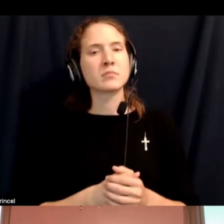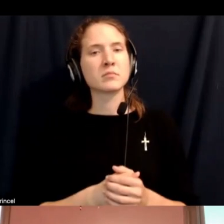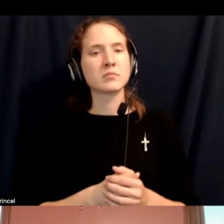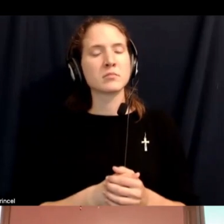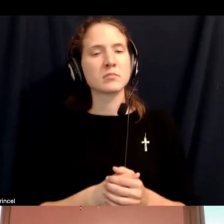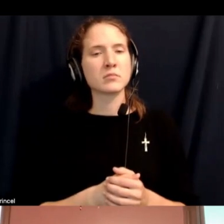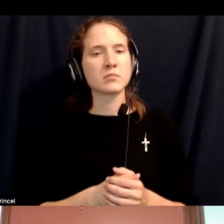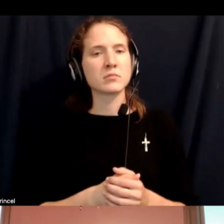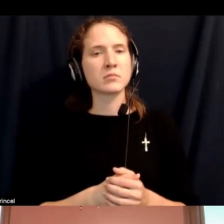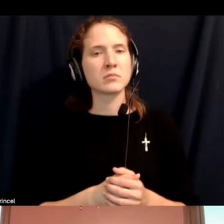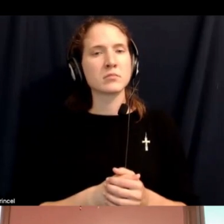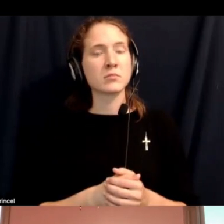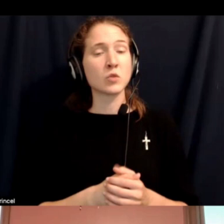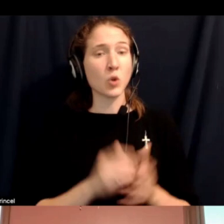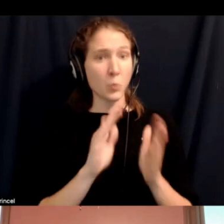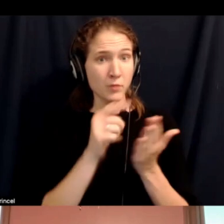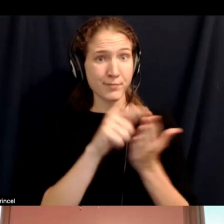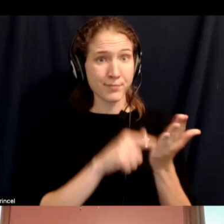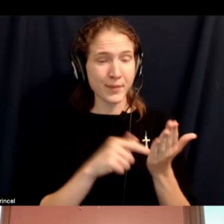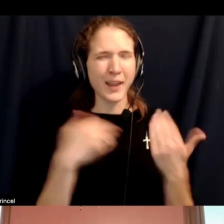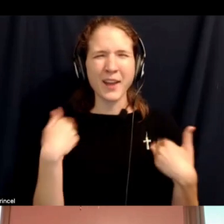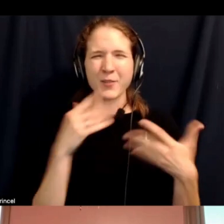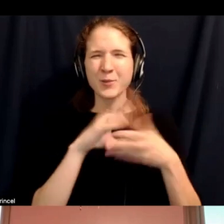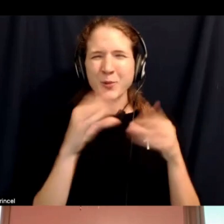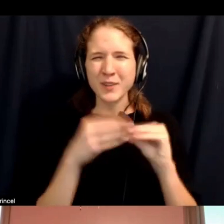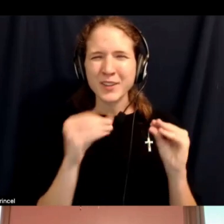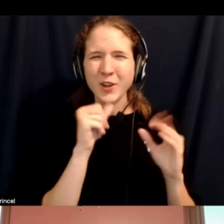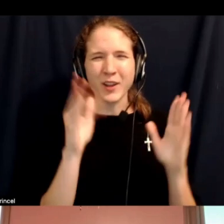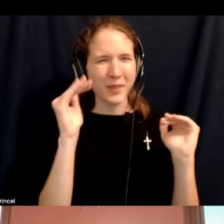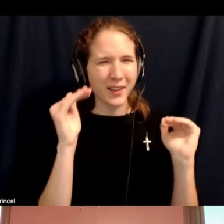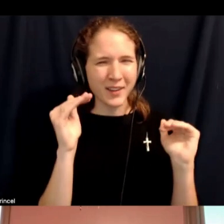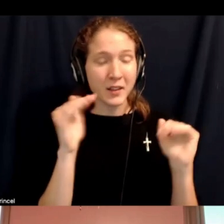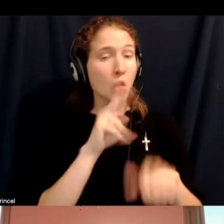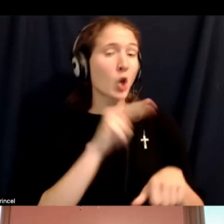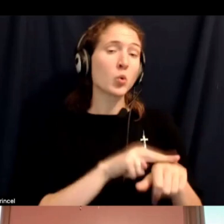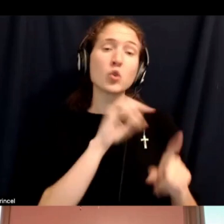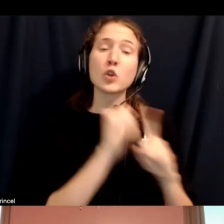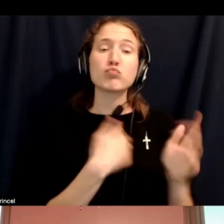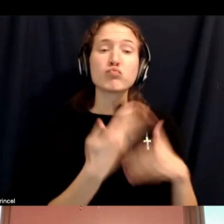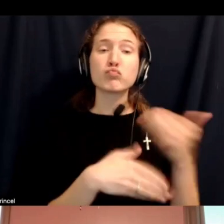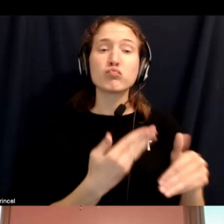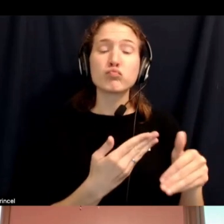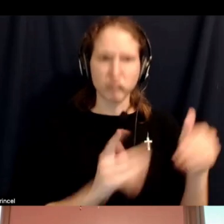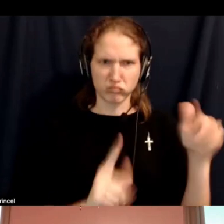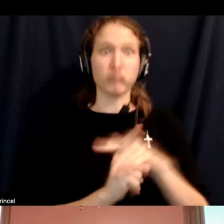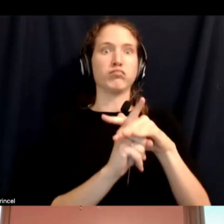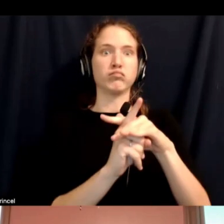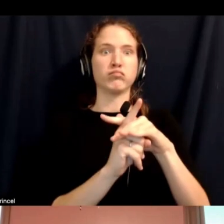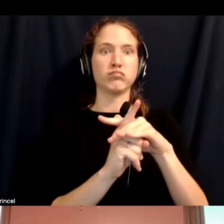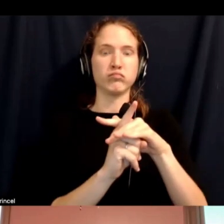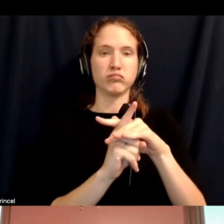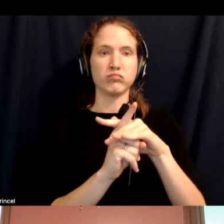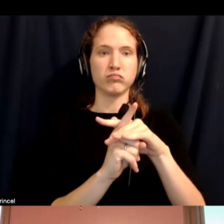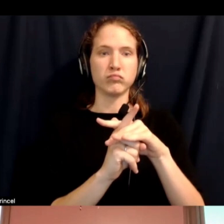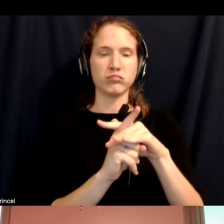you bring forward the unexpected. There'll be this natural situation going around, and then there's something that we